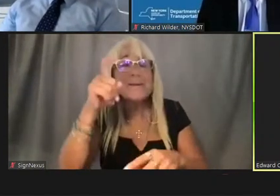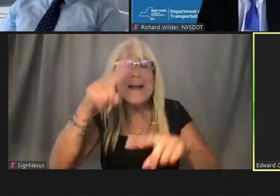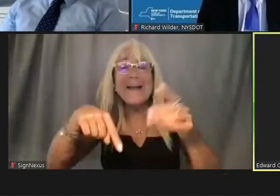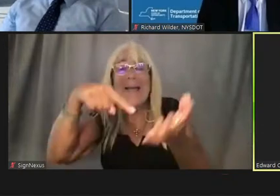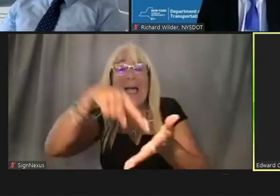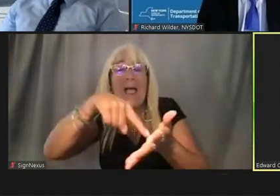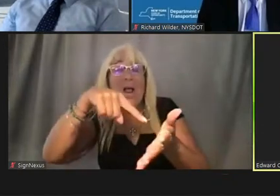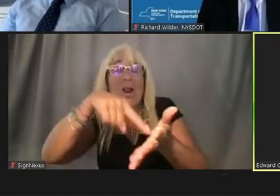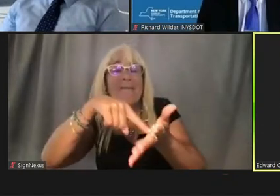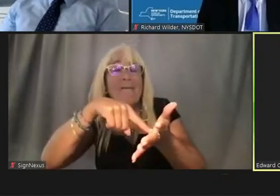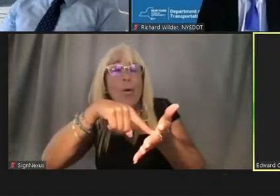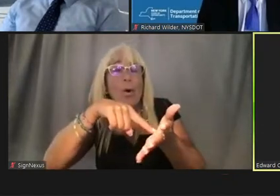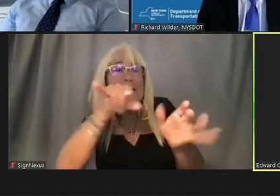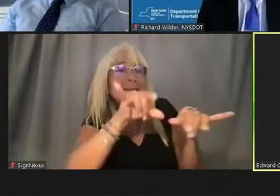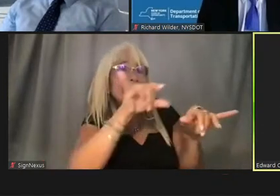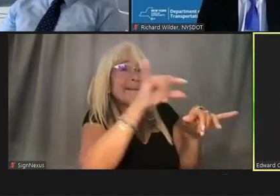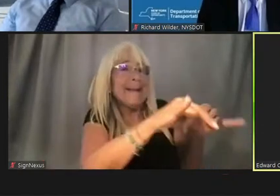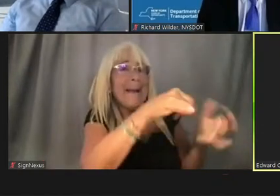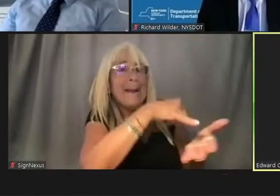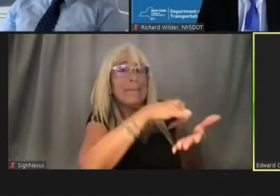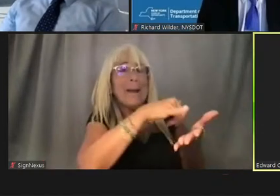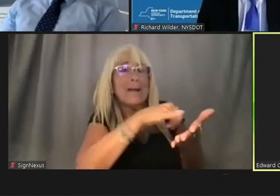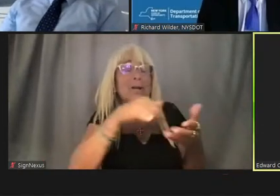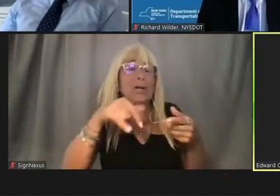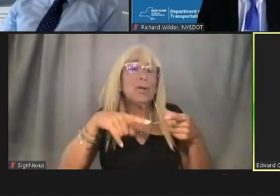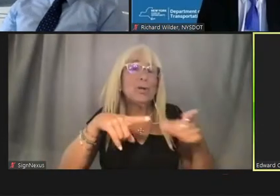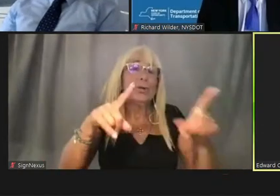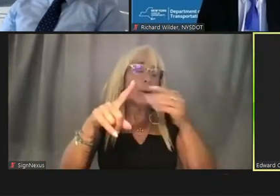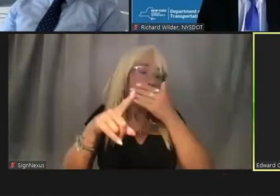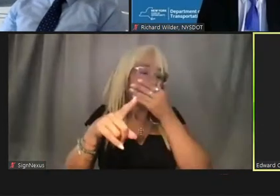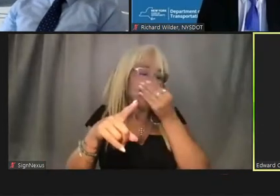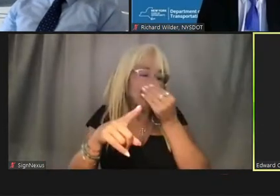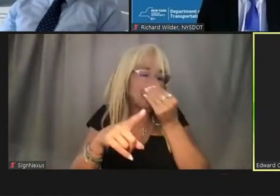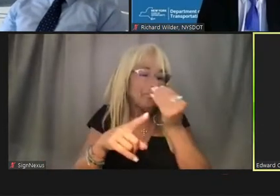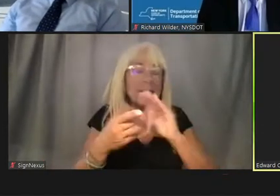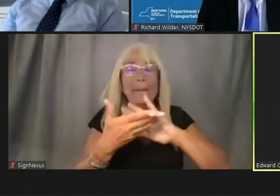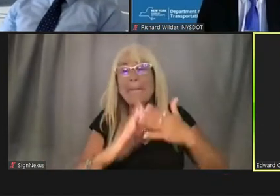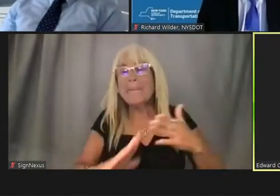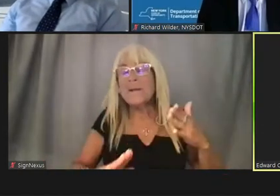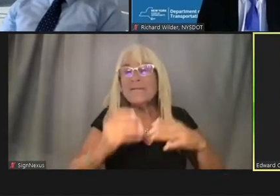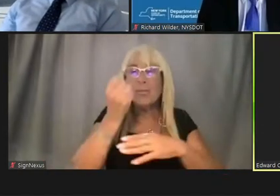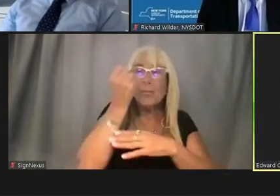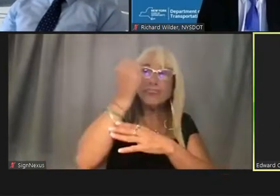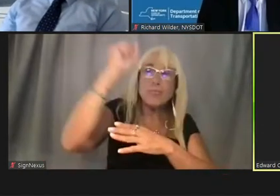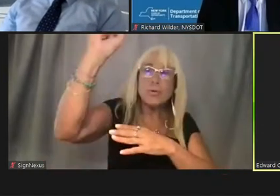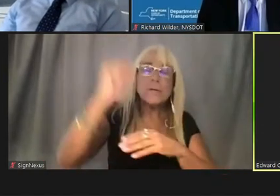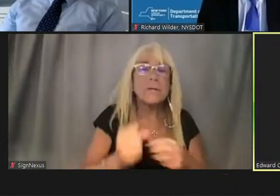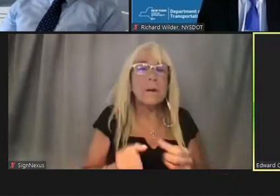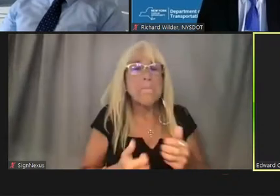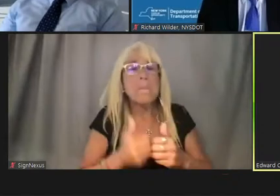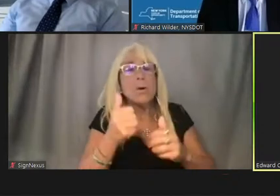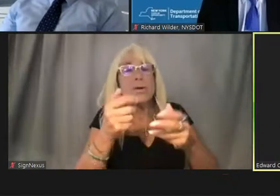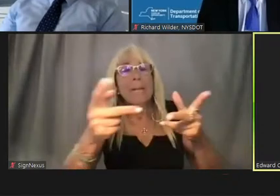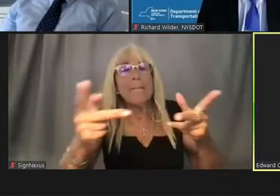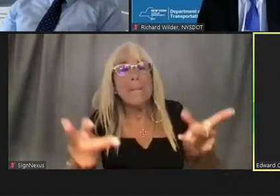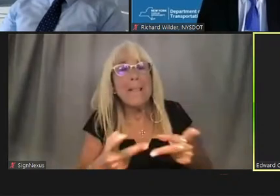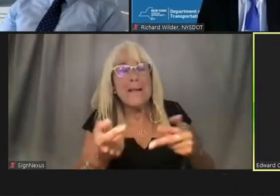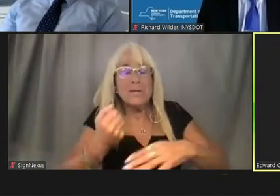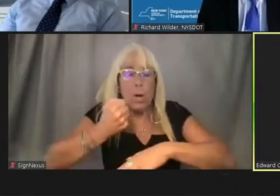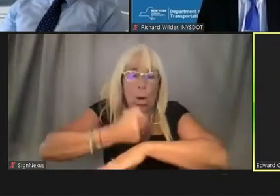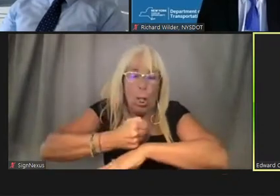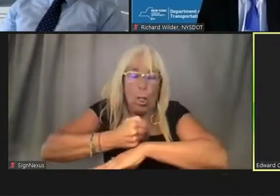during the riots no I'm sorry peaceful protests most of the places I work had to close